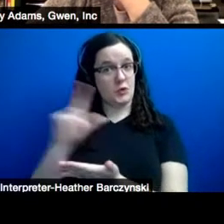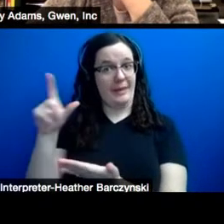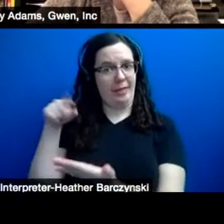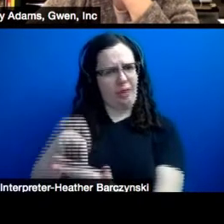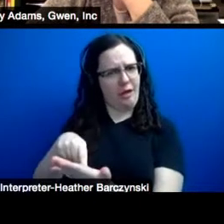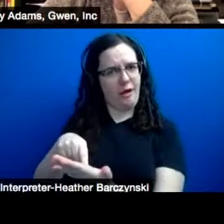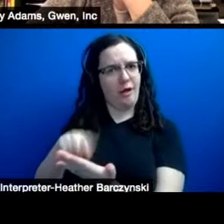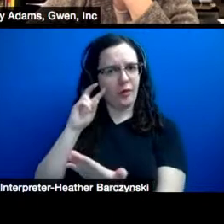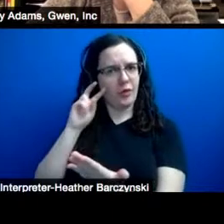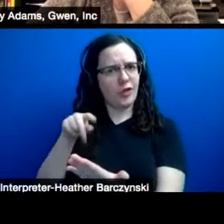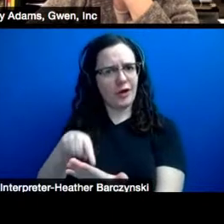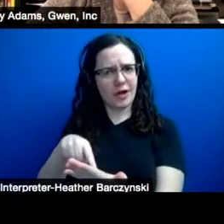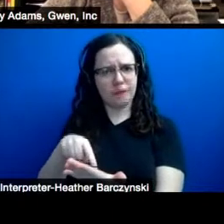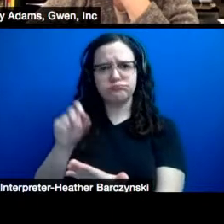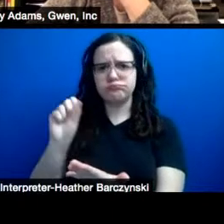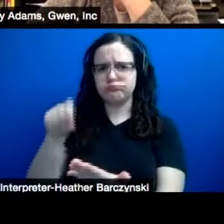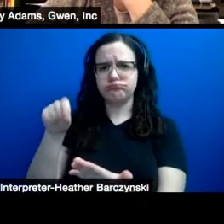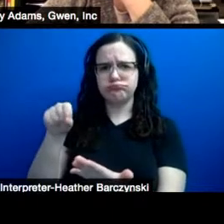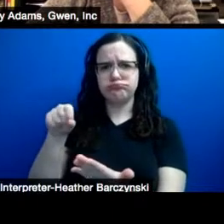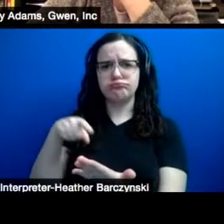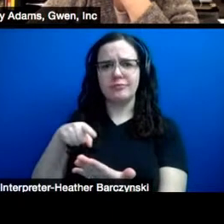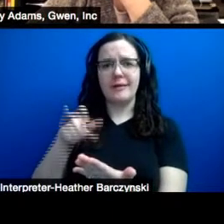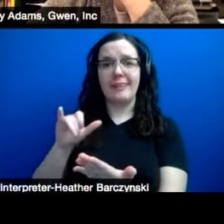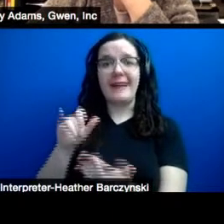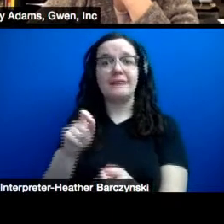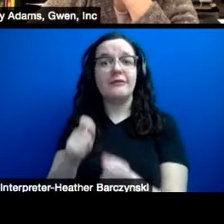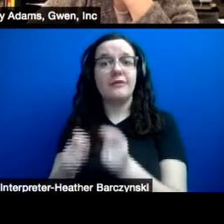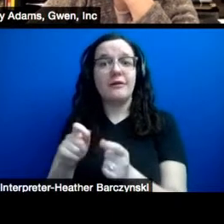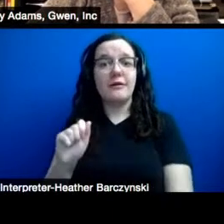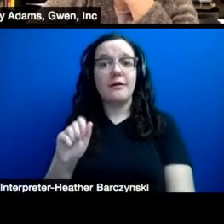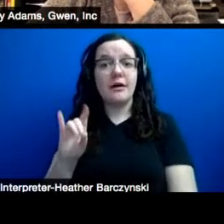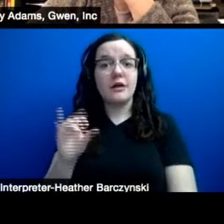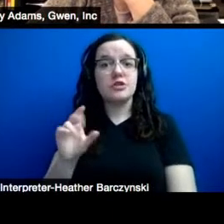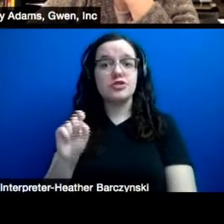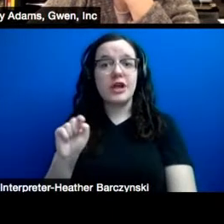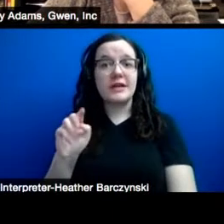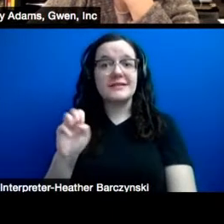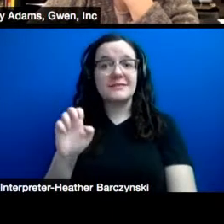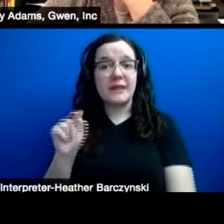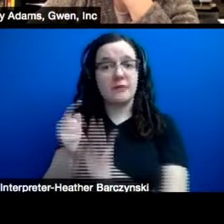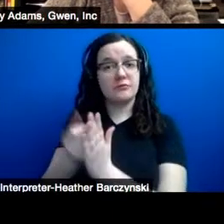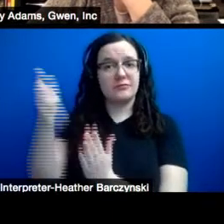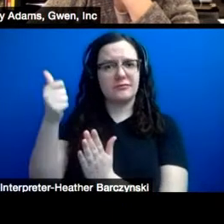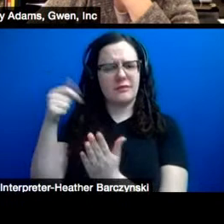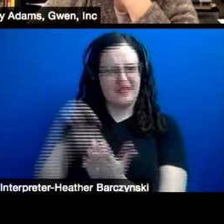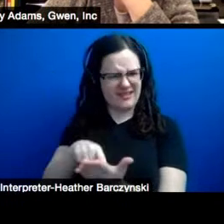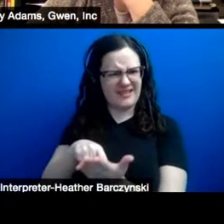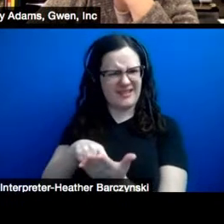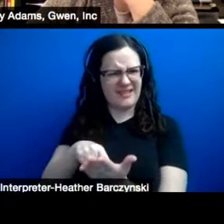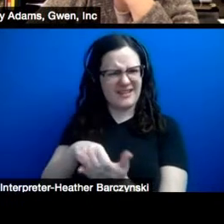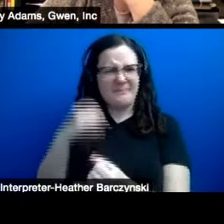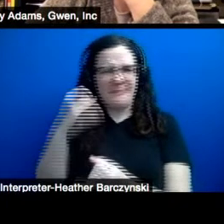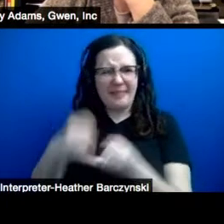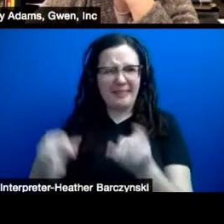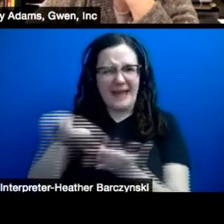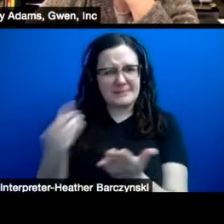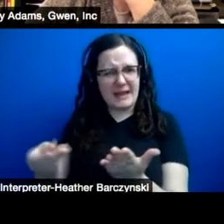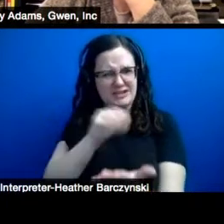yes, it eliminated the adjustment, but when they got to the last page, the adjustment was put back on again